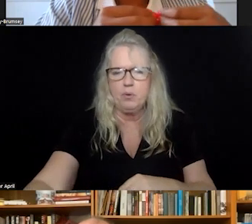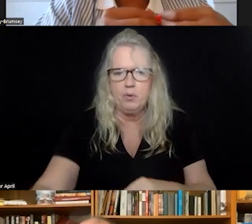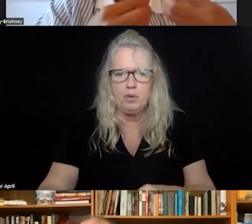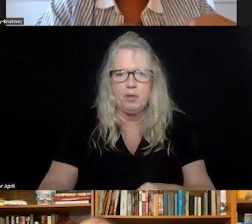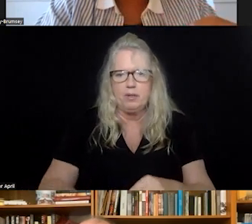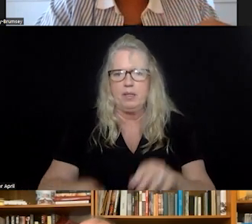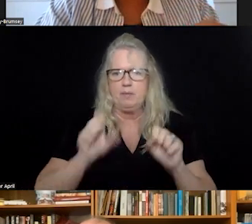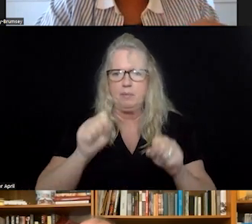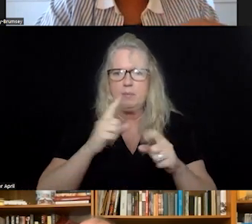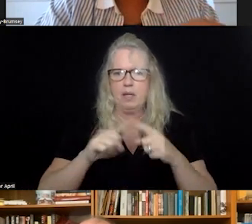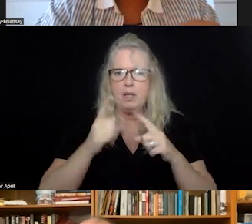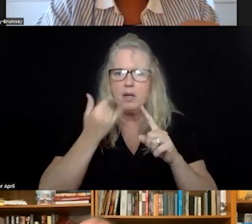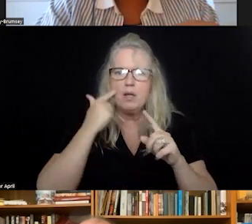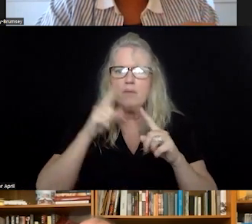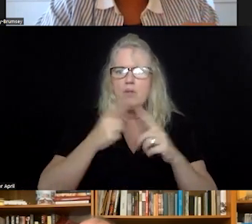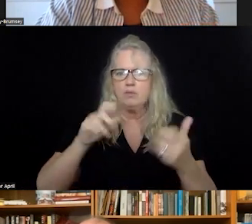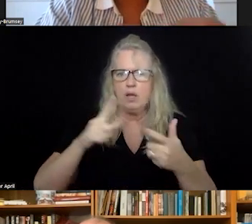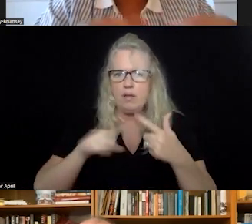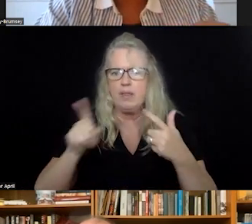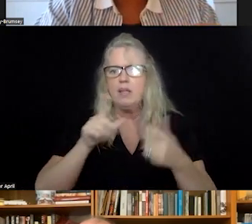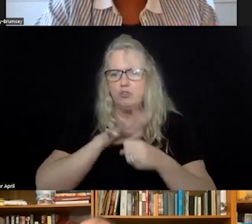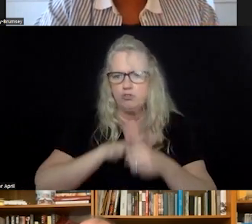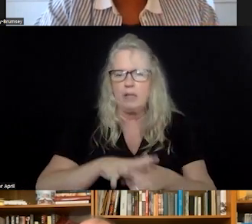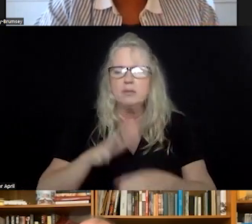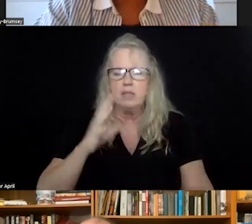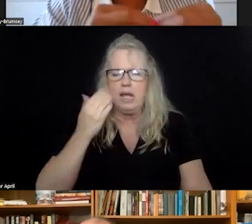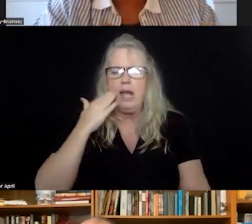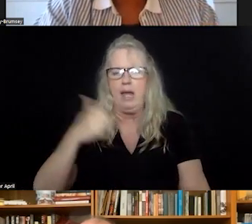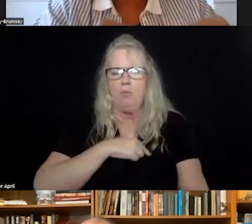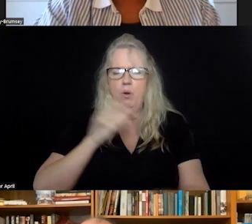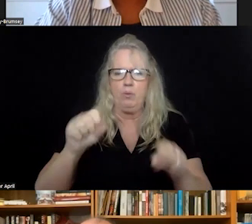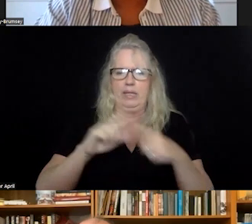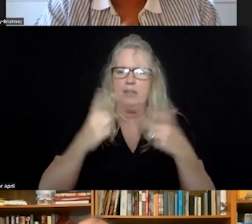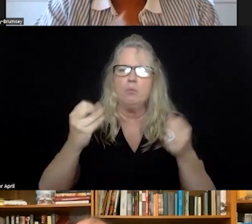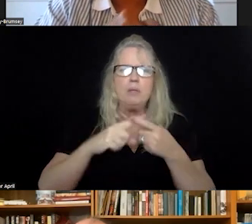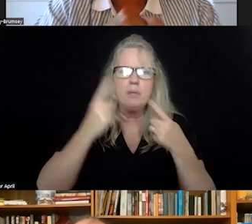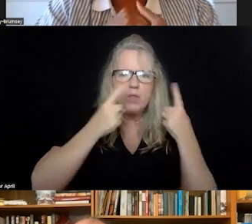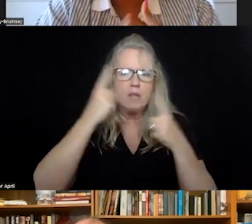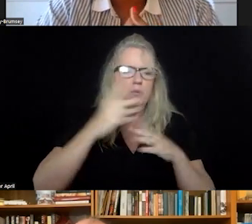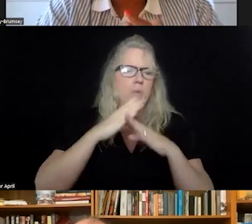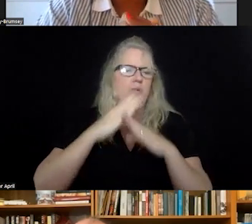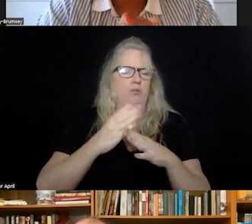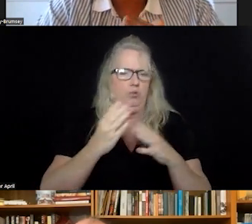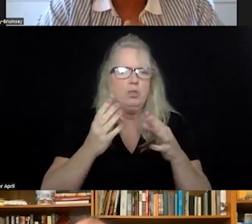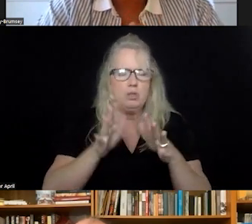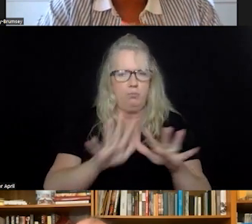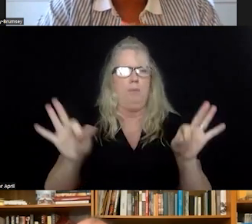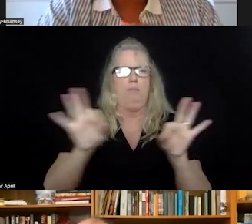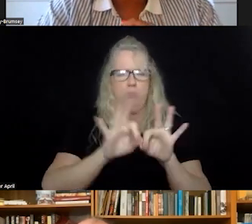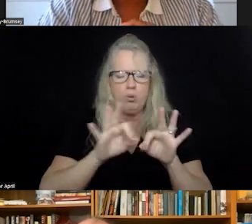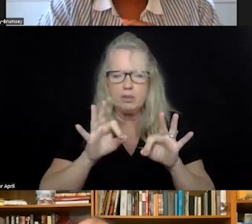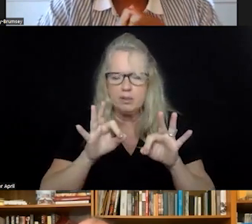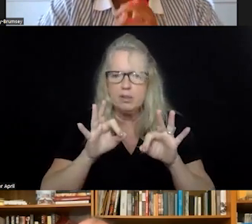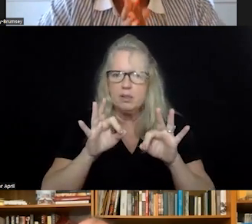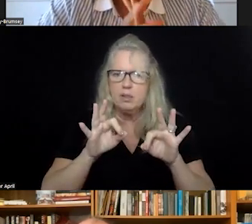potential causes of distress and also what we can do to be really thoughtful about prevention, more importantly, particularly in young